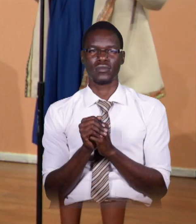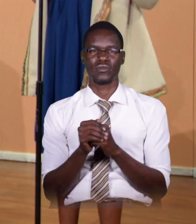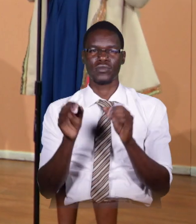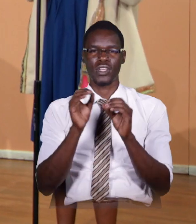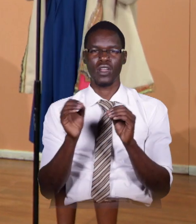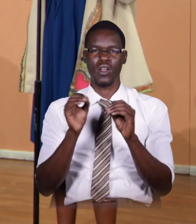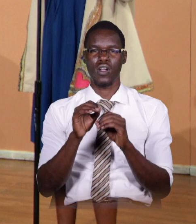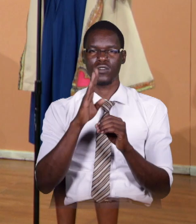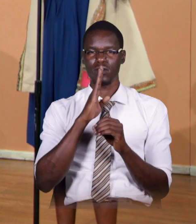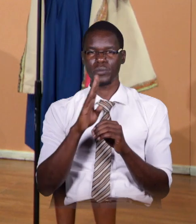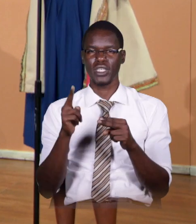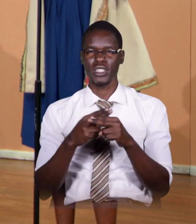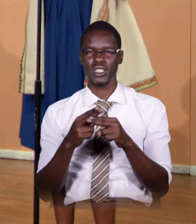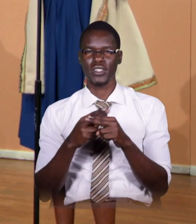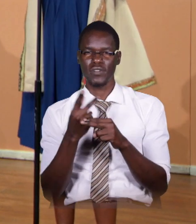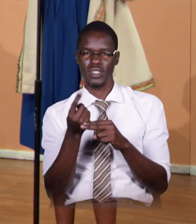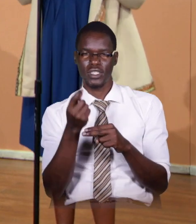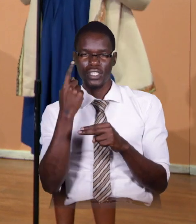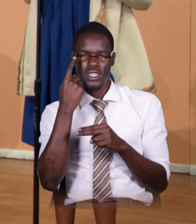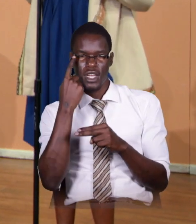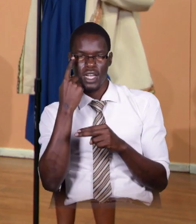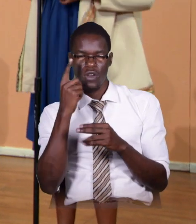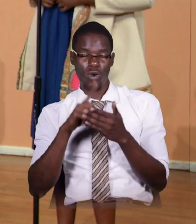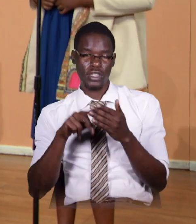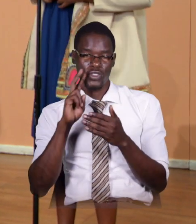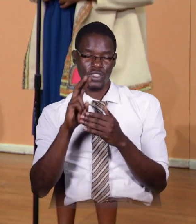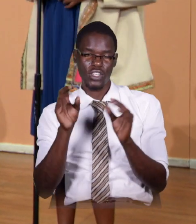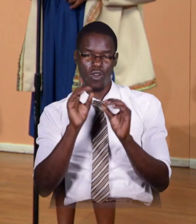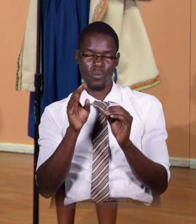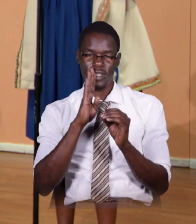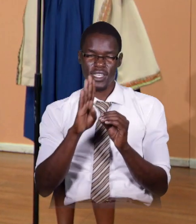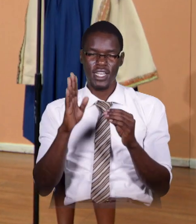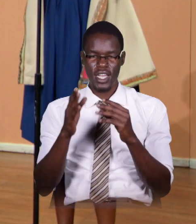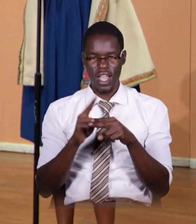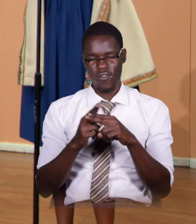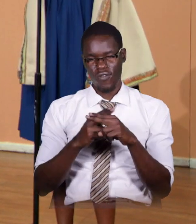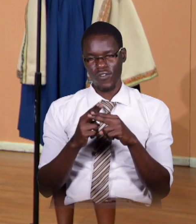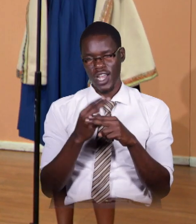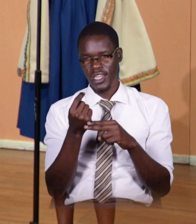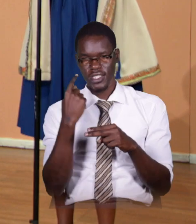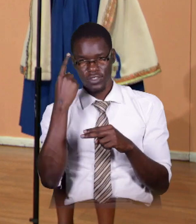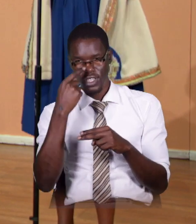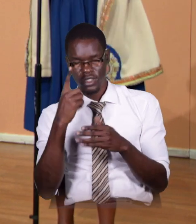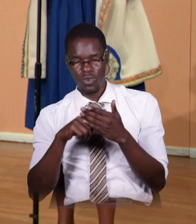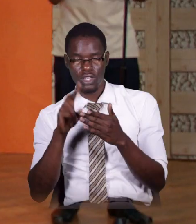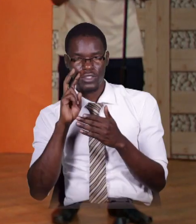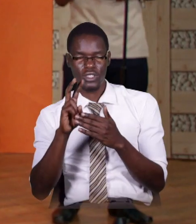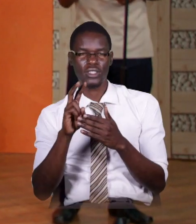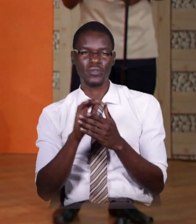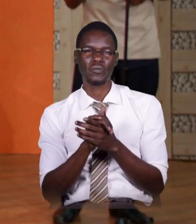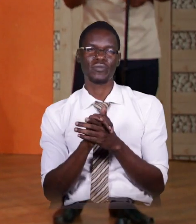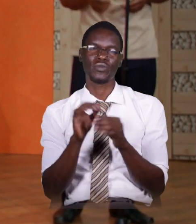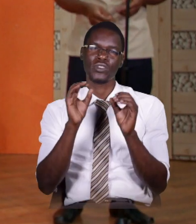Oh, be careful, little eyes, what you see. Oh, be careful, little eyes, what you